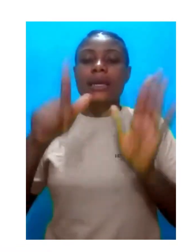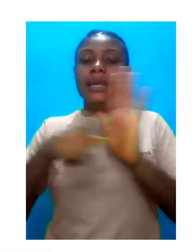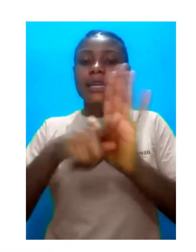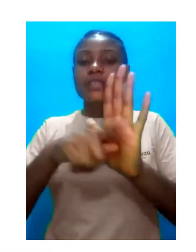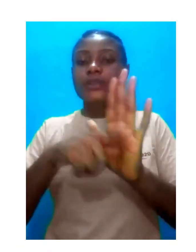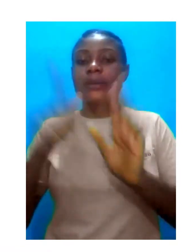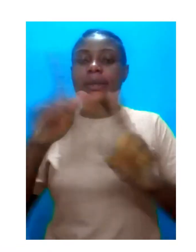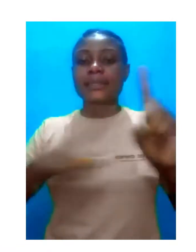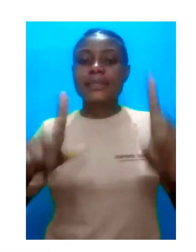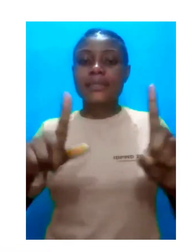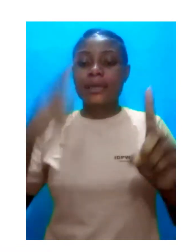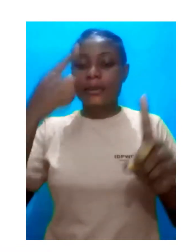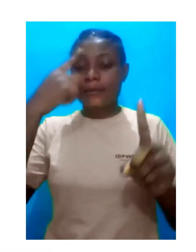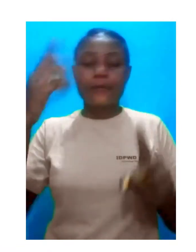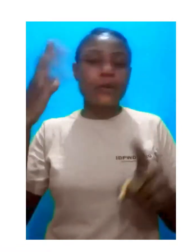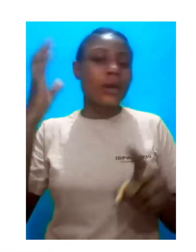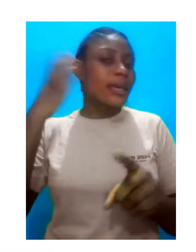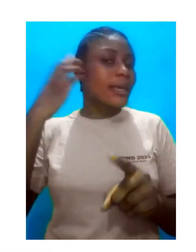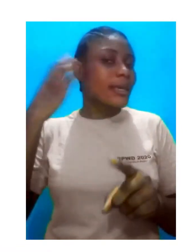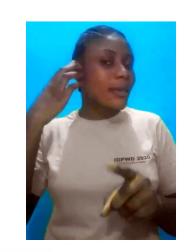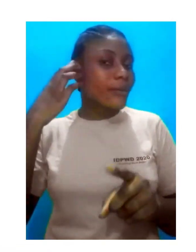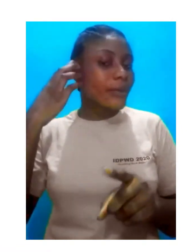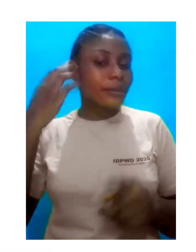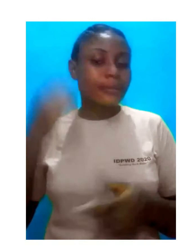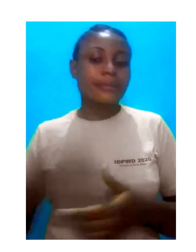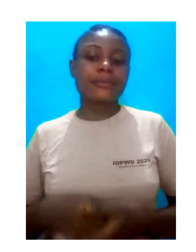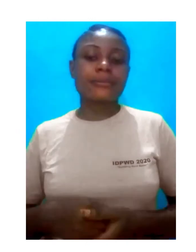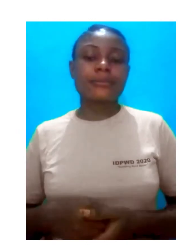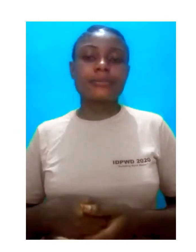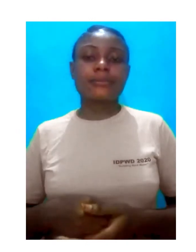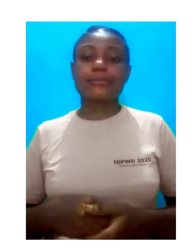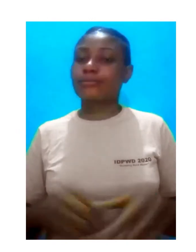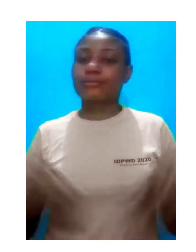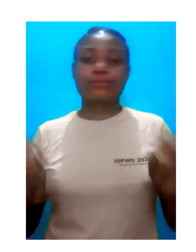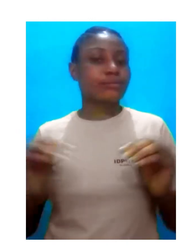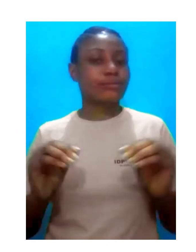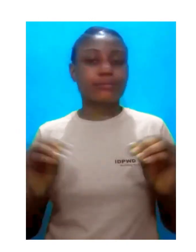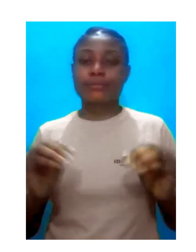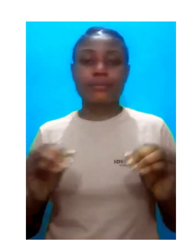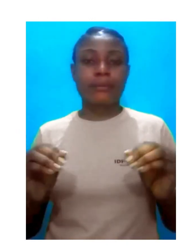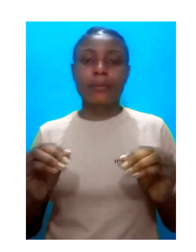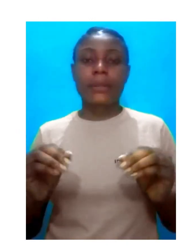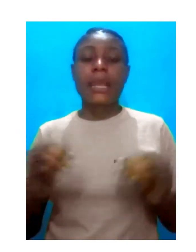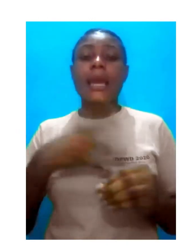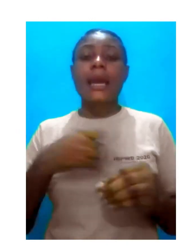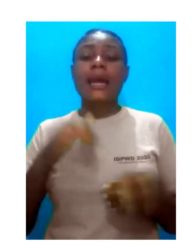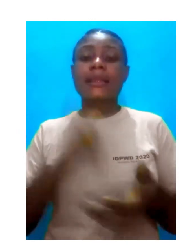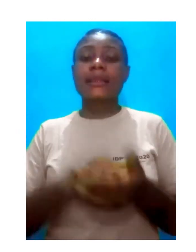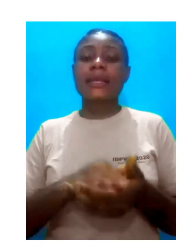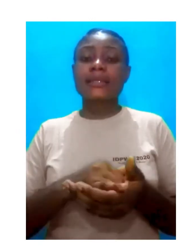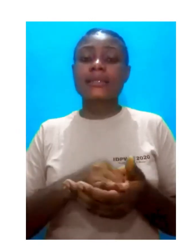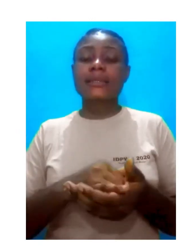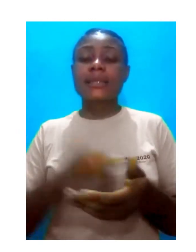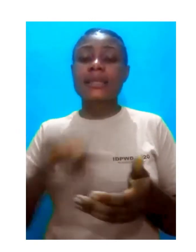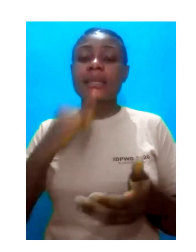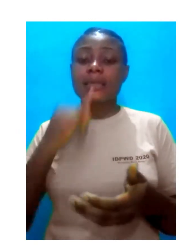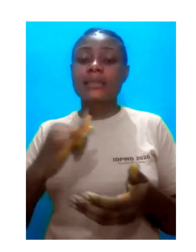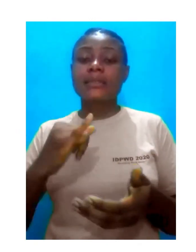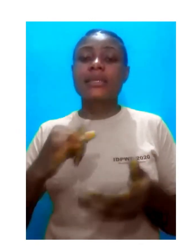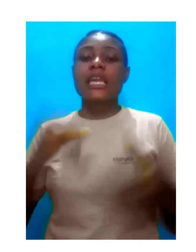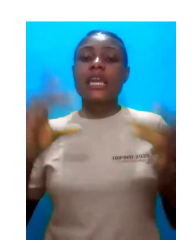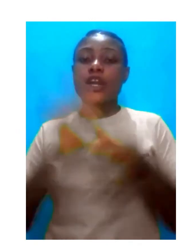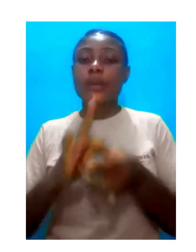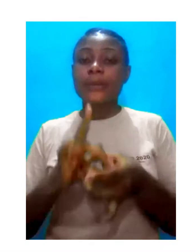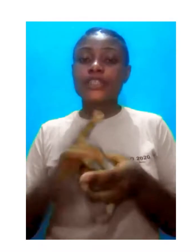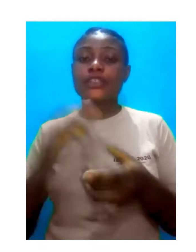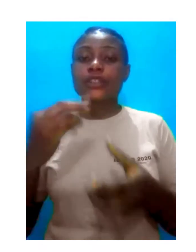the conventional gestural sign for hearing, ear or hearing, no. And